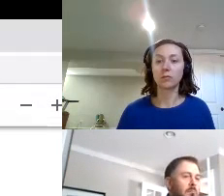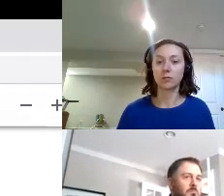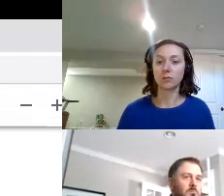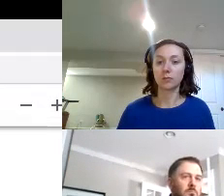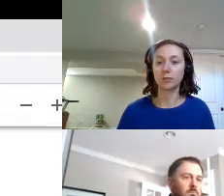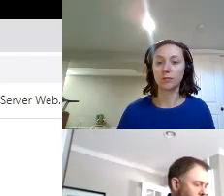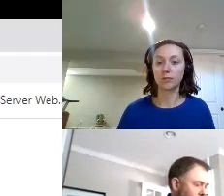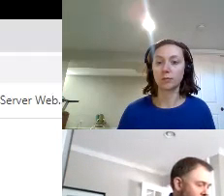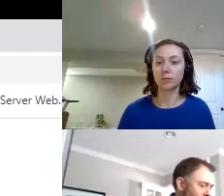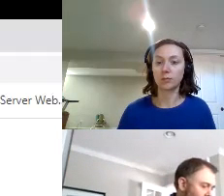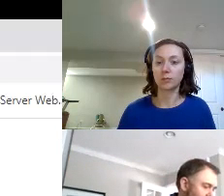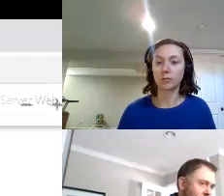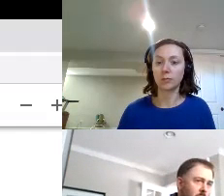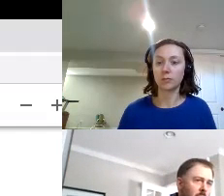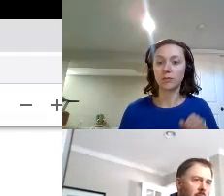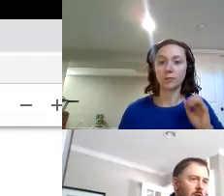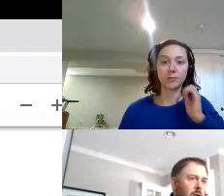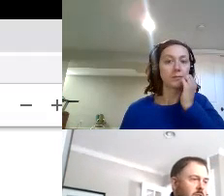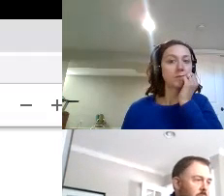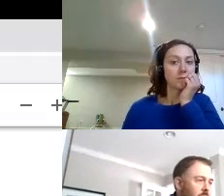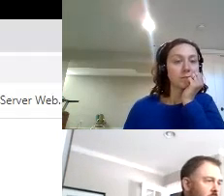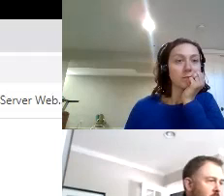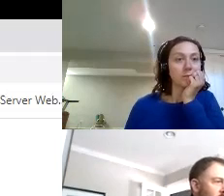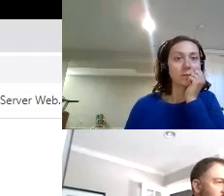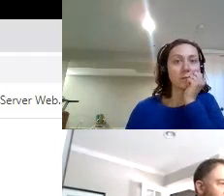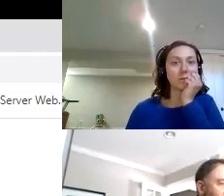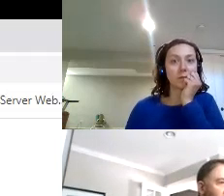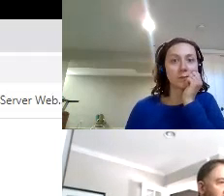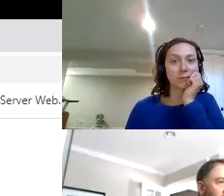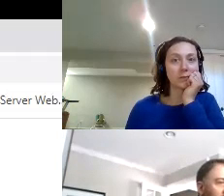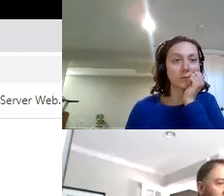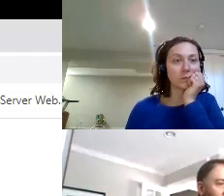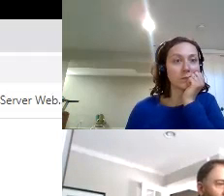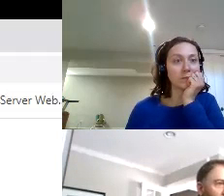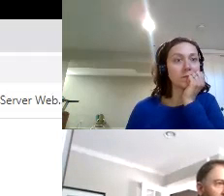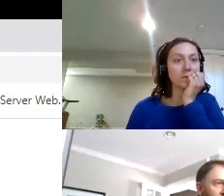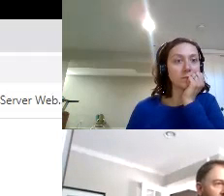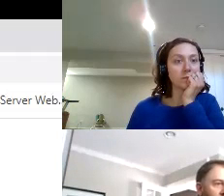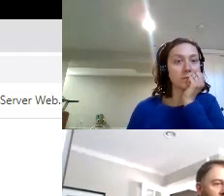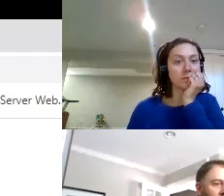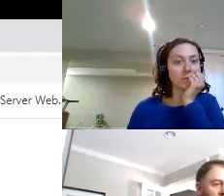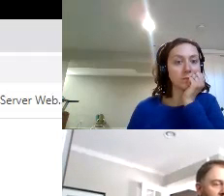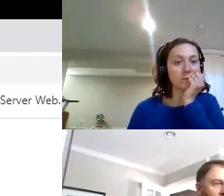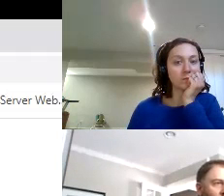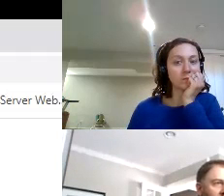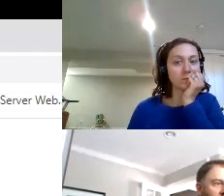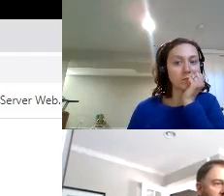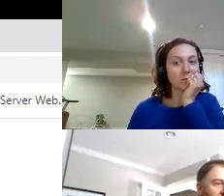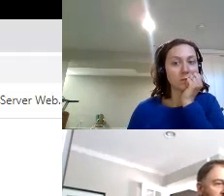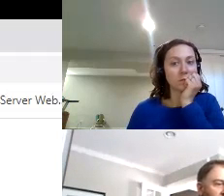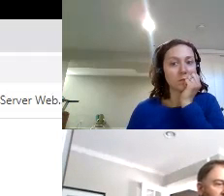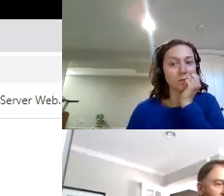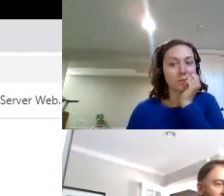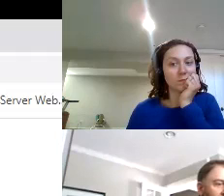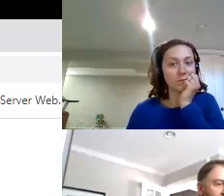Okay. Yes. So here's this is a look at the homepage here, and there's a whole bunch of